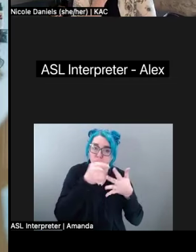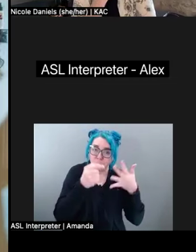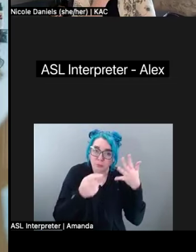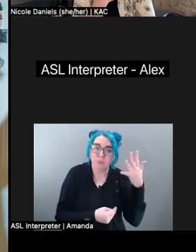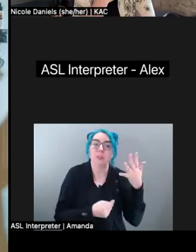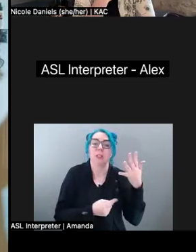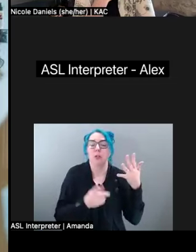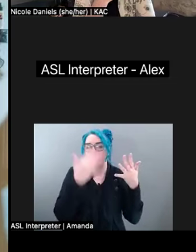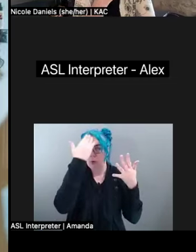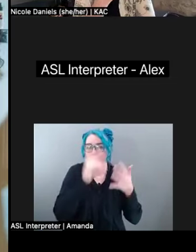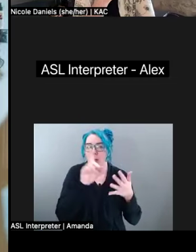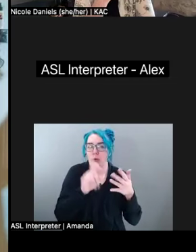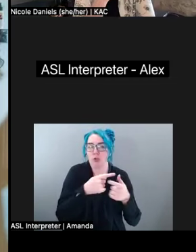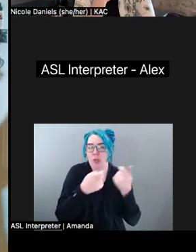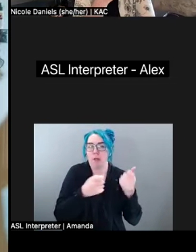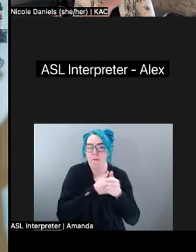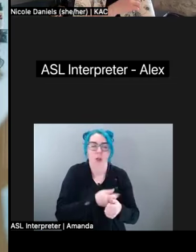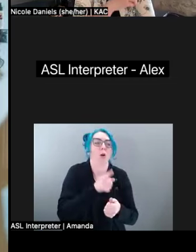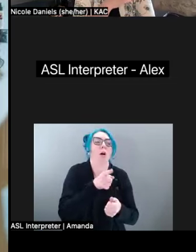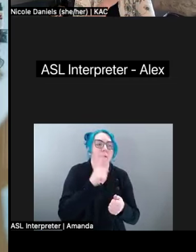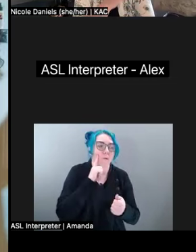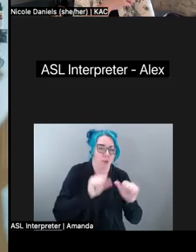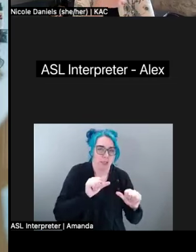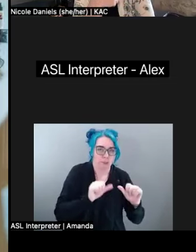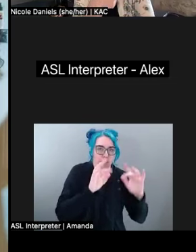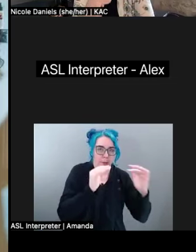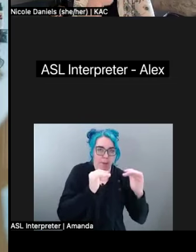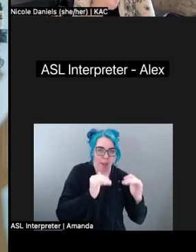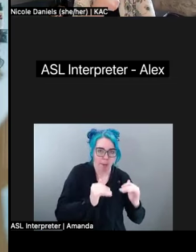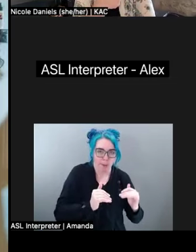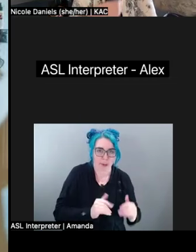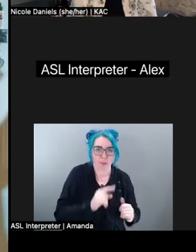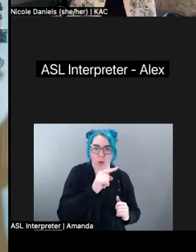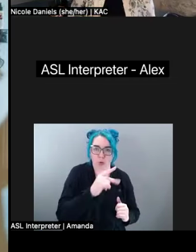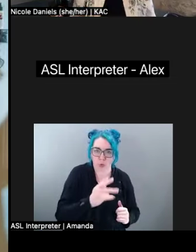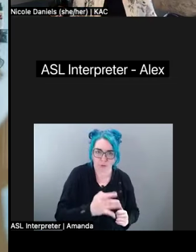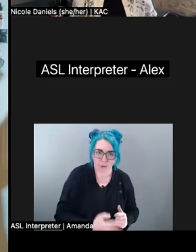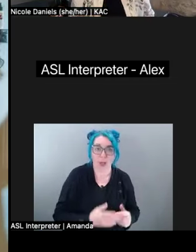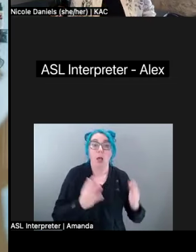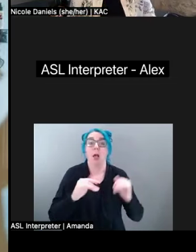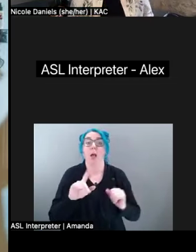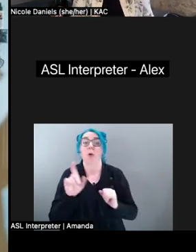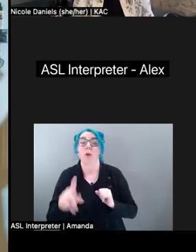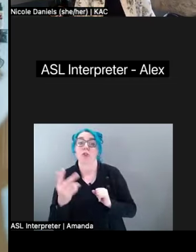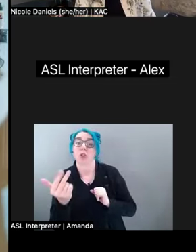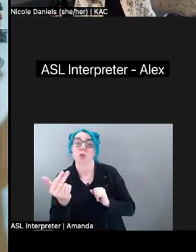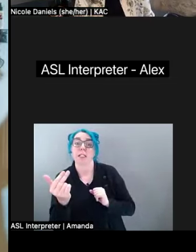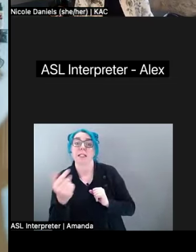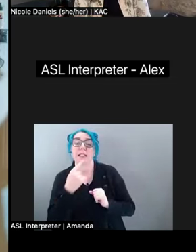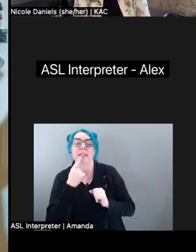note on question number 13, it asks to discuss plans for accumulated surpluses or deficits. So